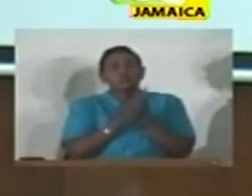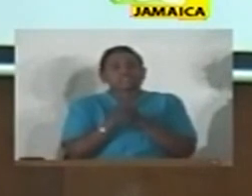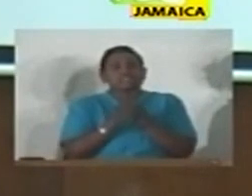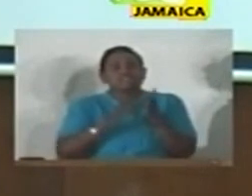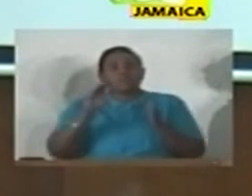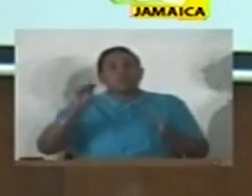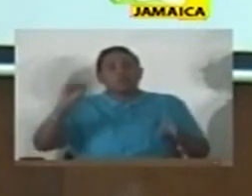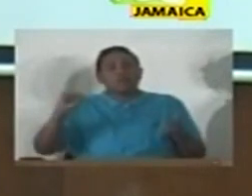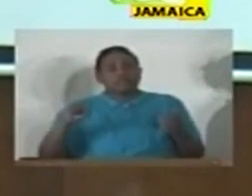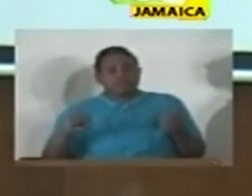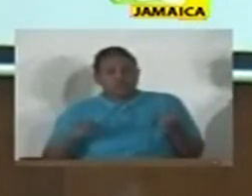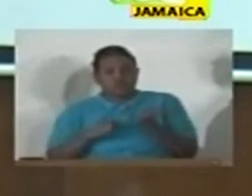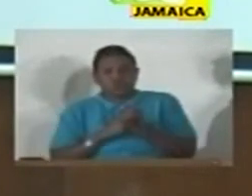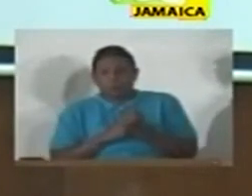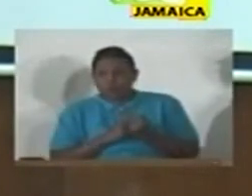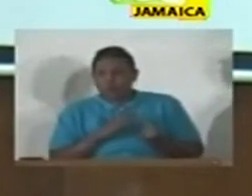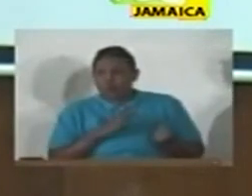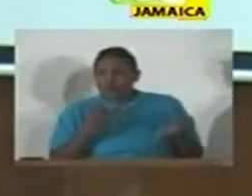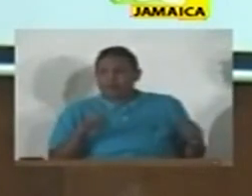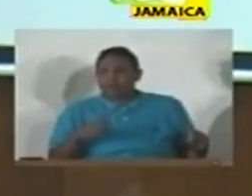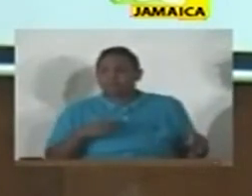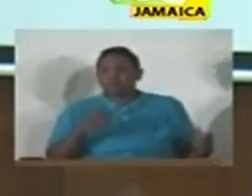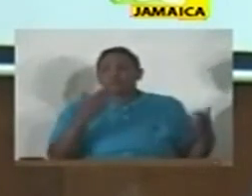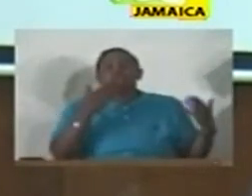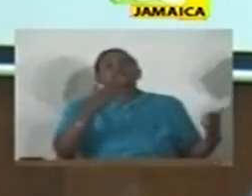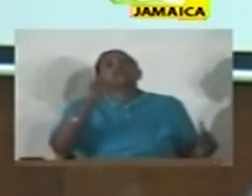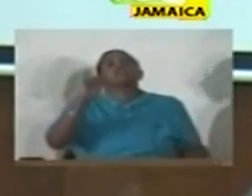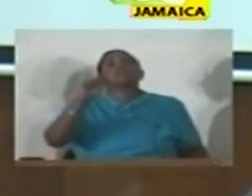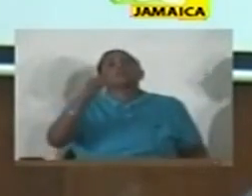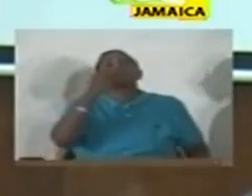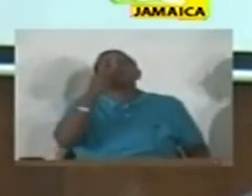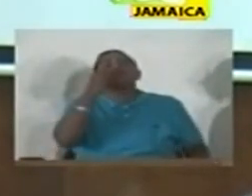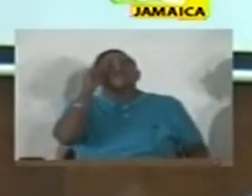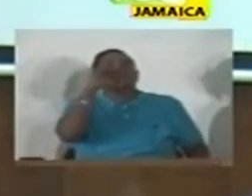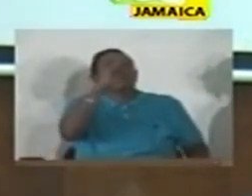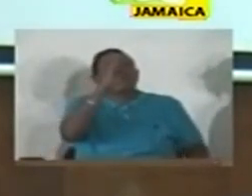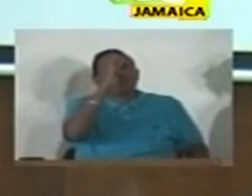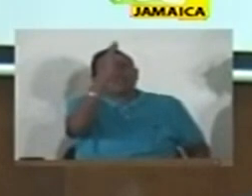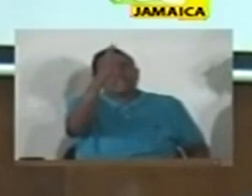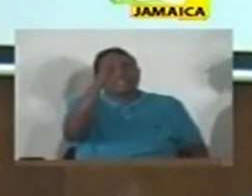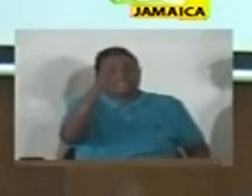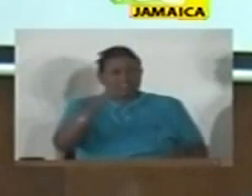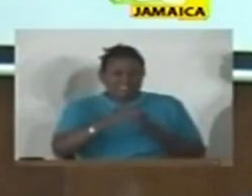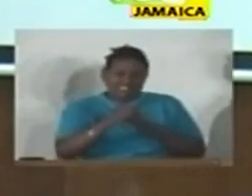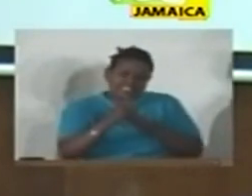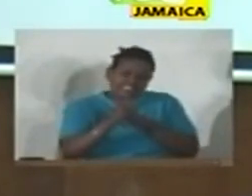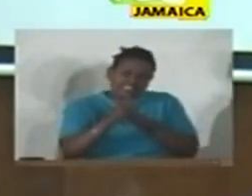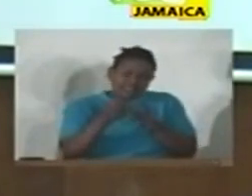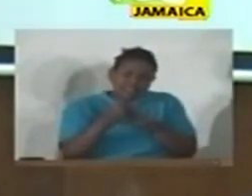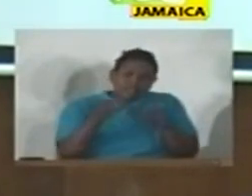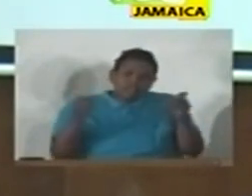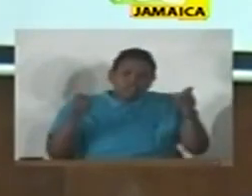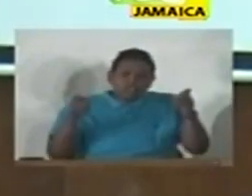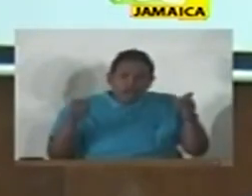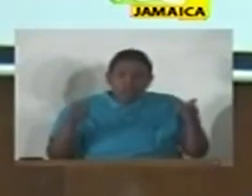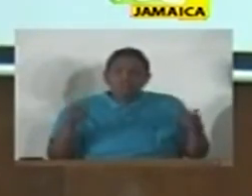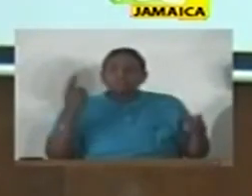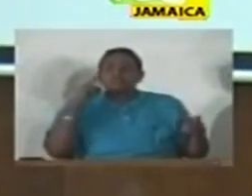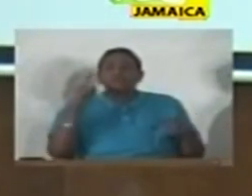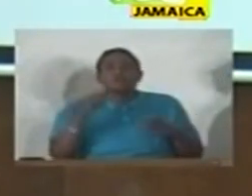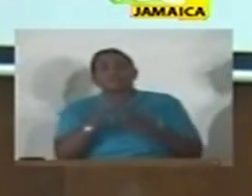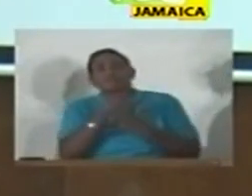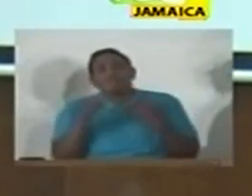Standards. I wish to thank JP Foods for their creativity in leading the charge for